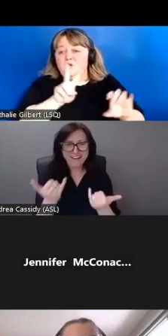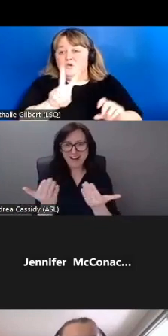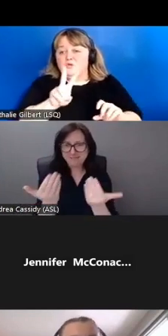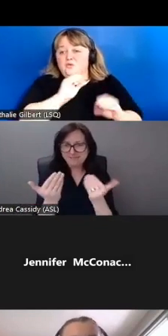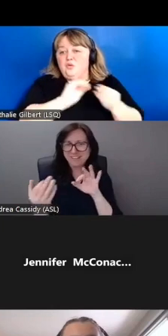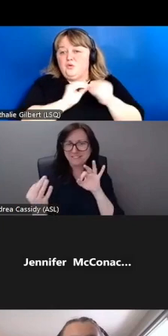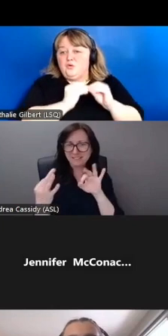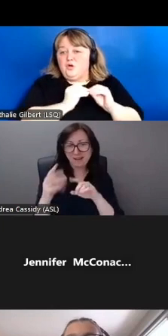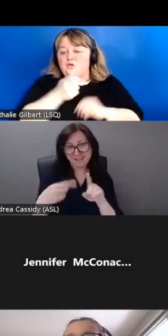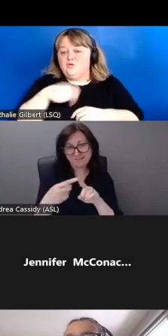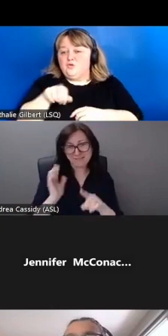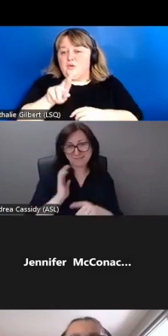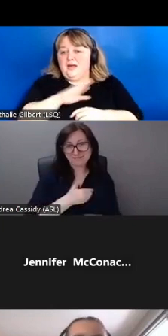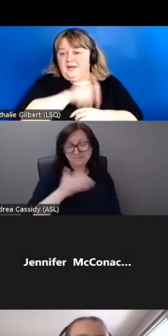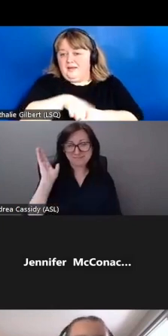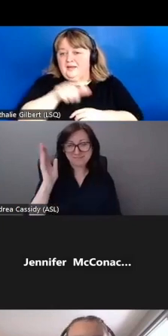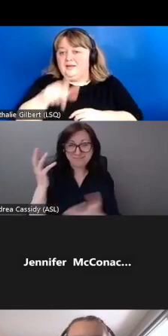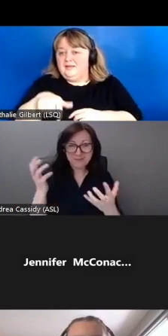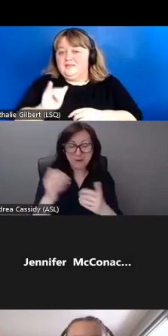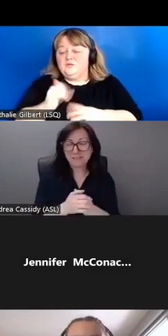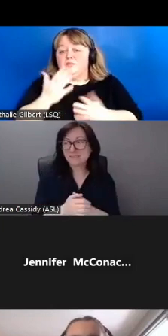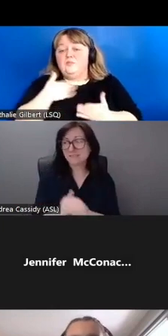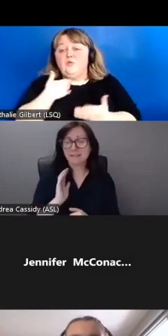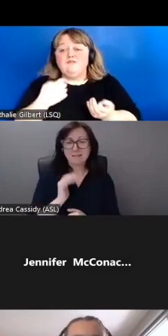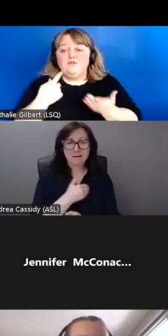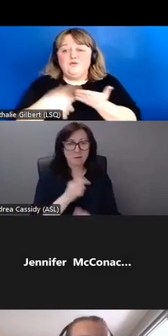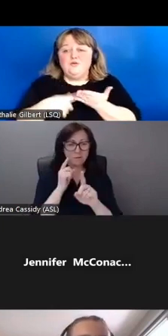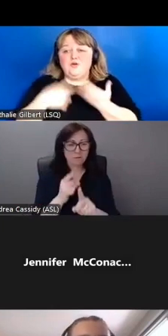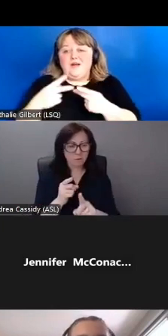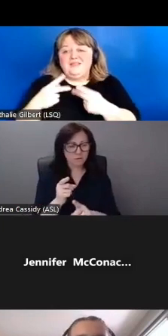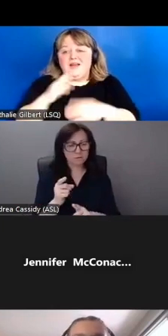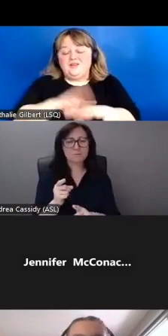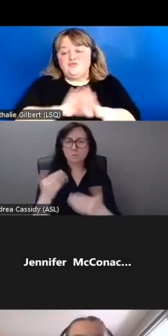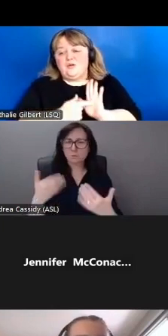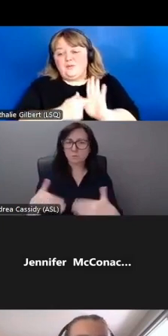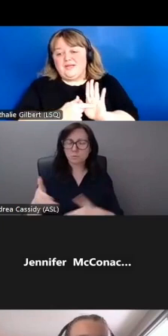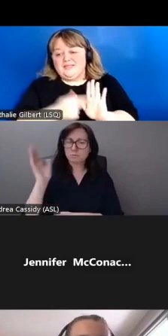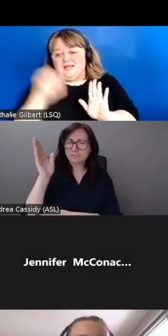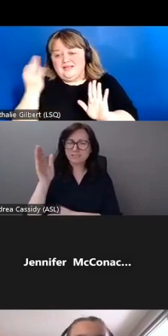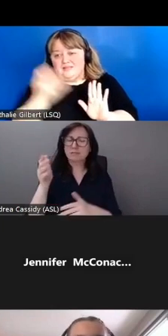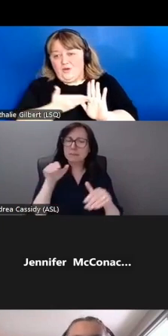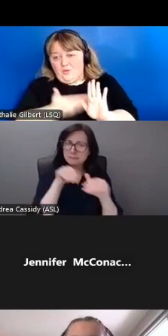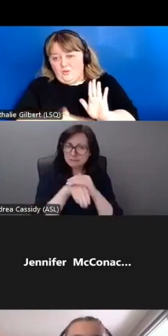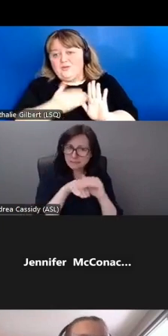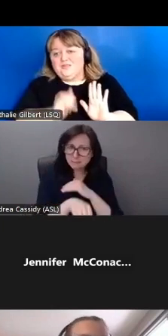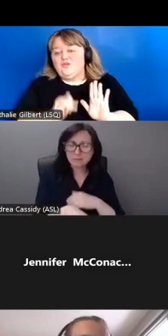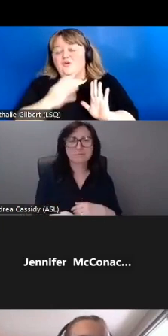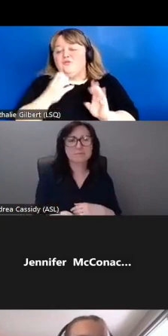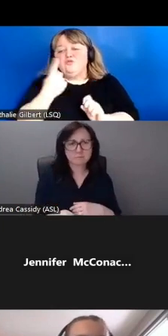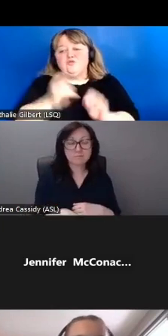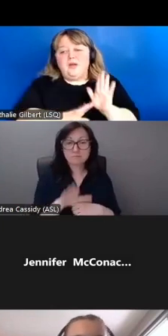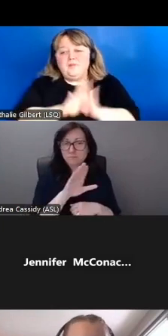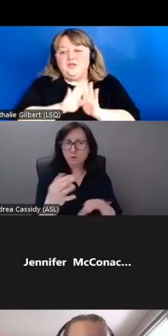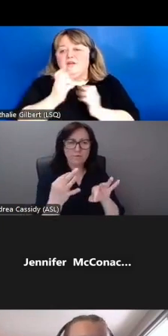this presentation. We are always trying to make sure these presentations are accessible, and we take your